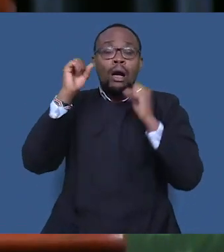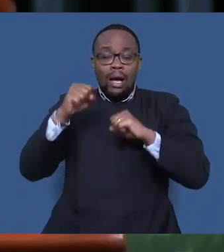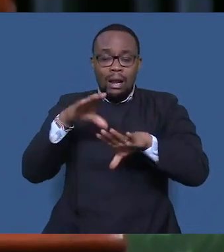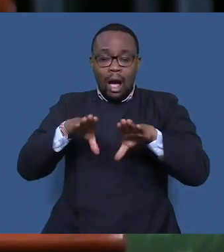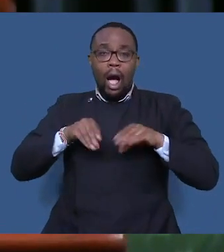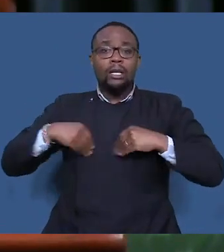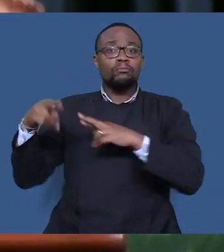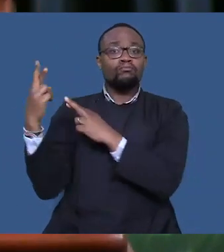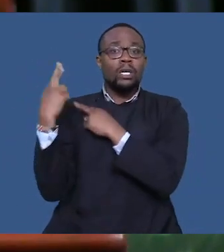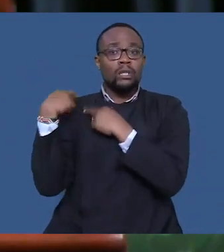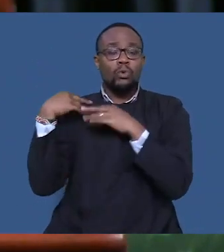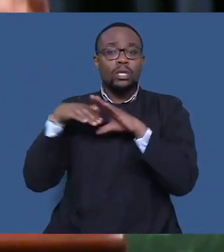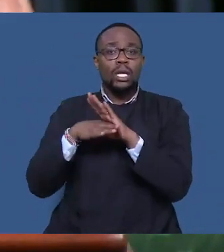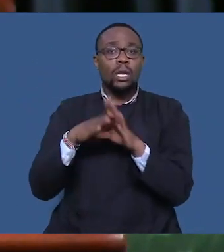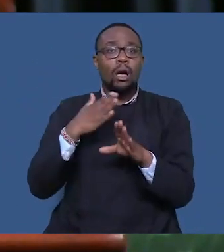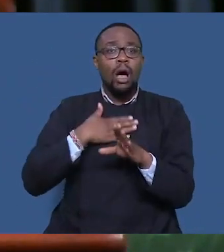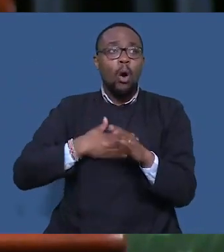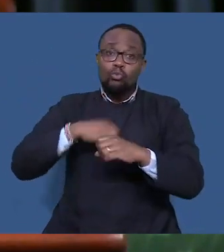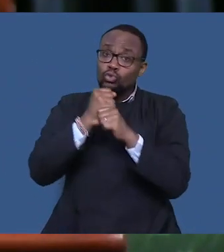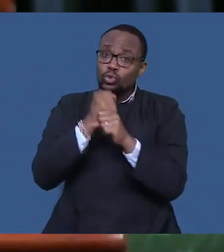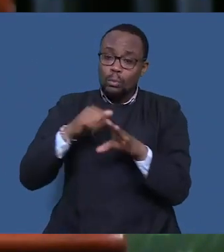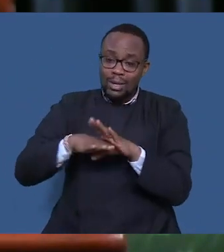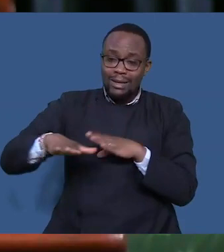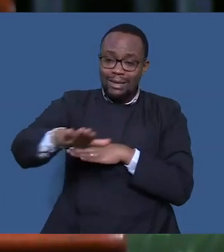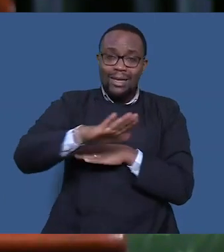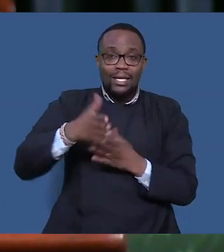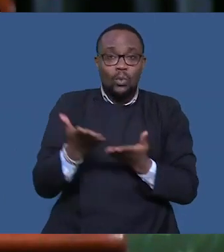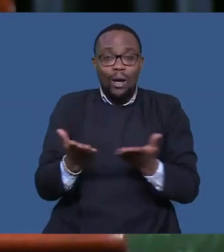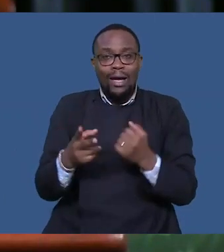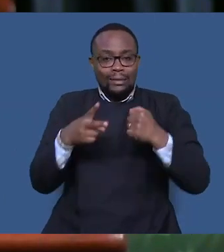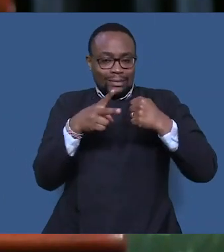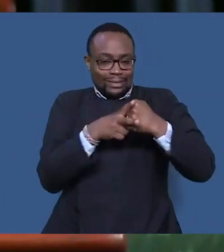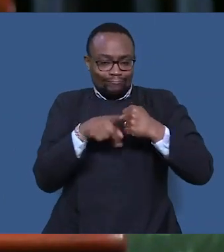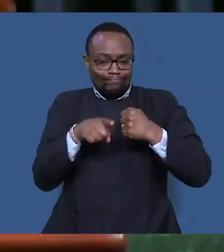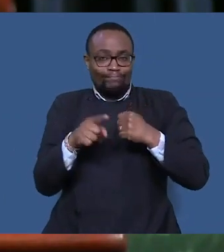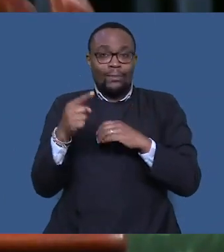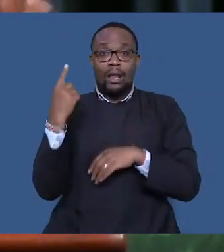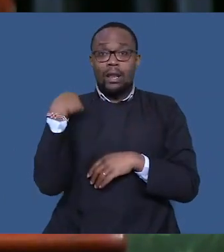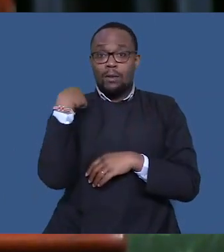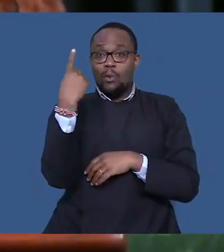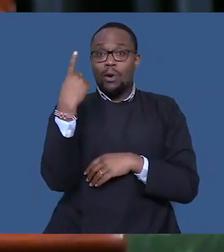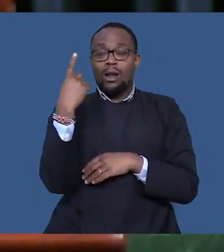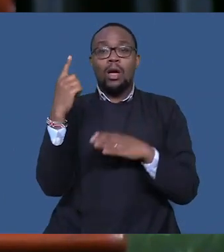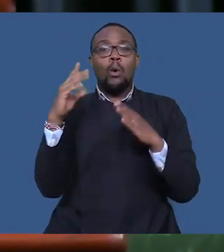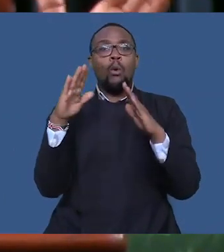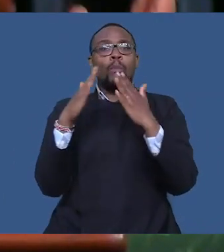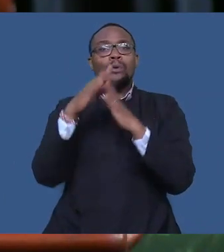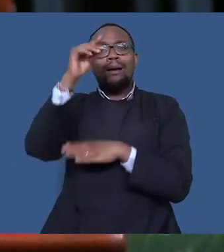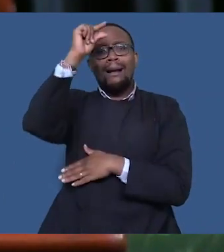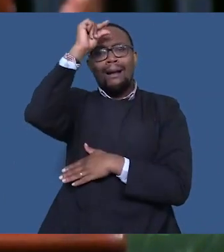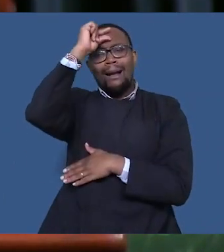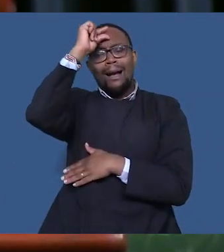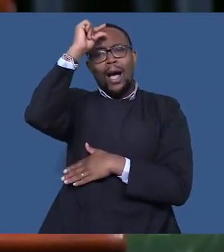up responsibility in our assignment in these areas. One of the areas is the mountain of government or